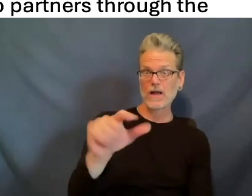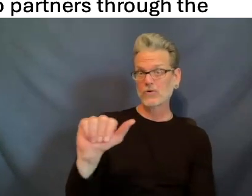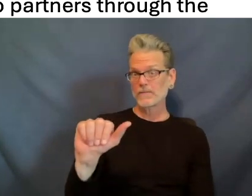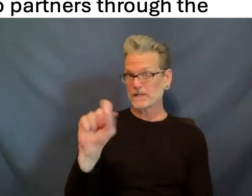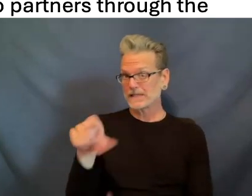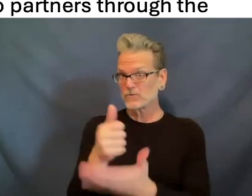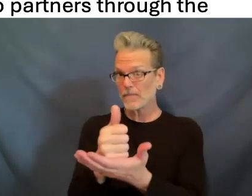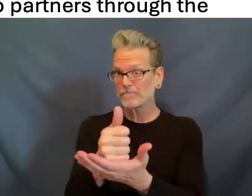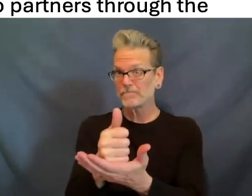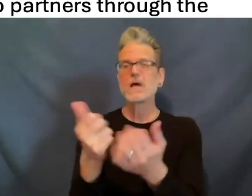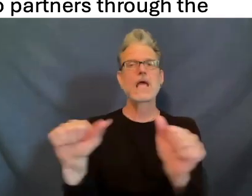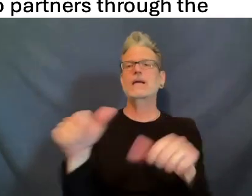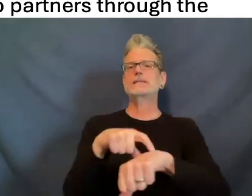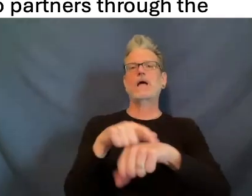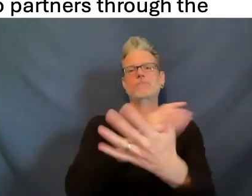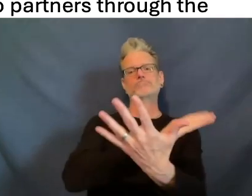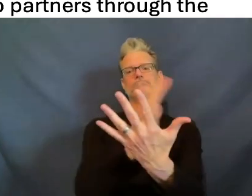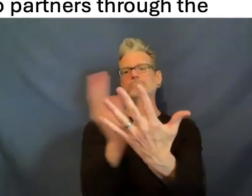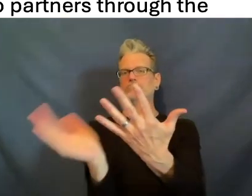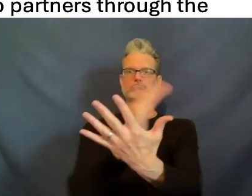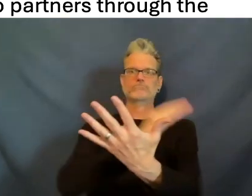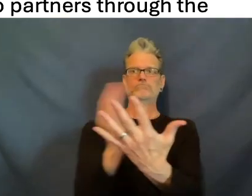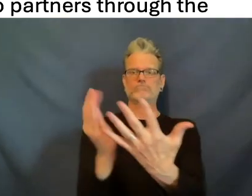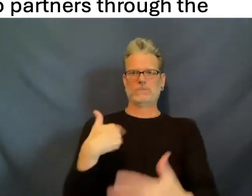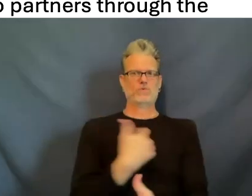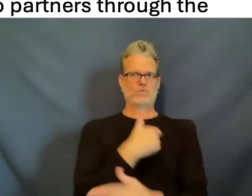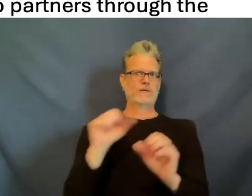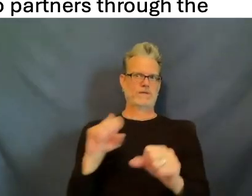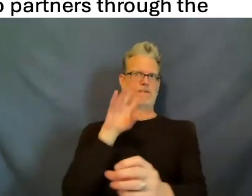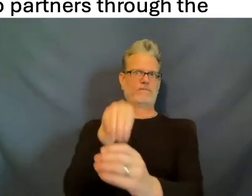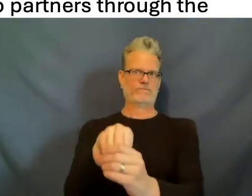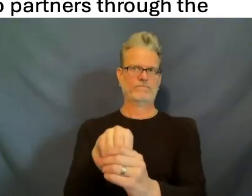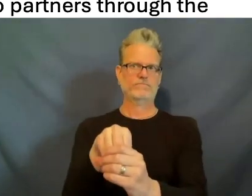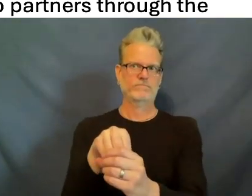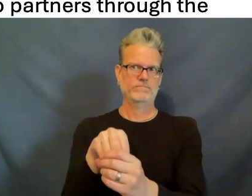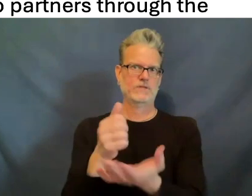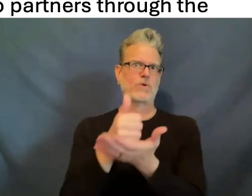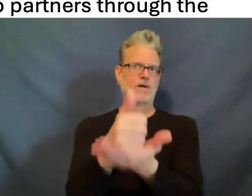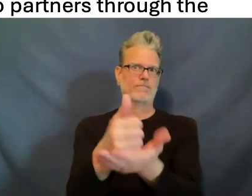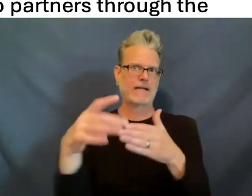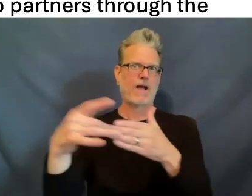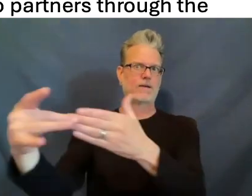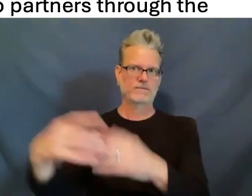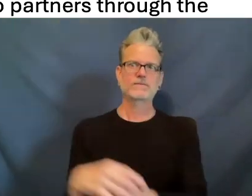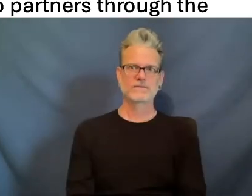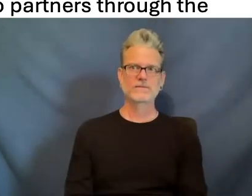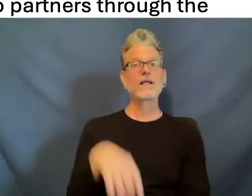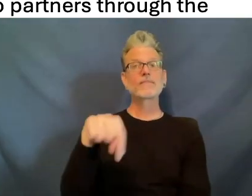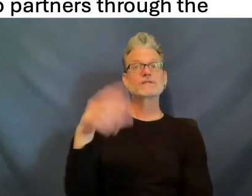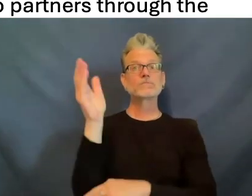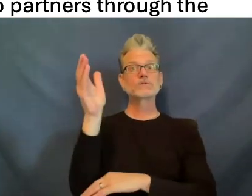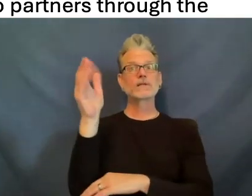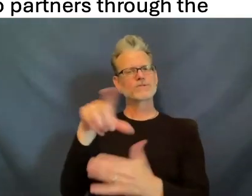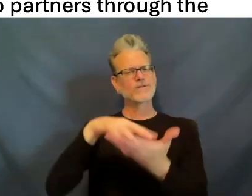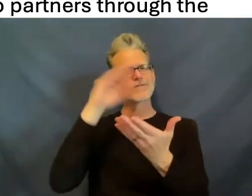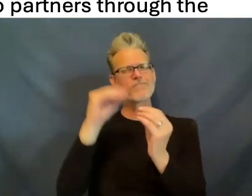any phase of the grants and agreements, the Outreach and Partnership Engagement Branch is here to guide you. Through this presentation, you are learning more